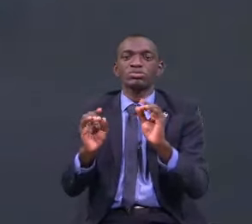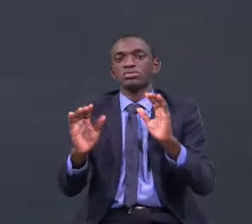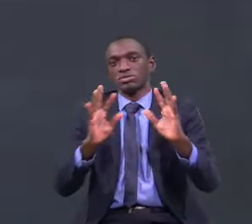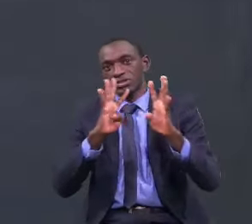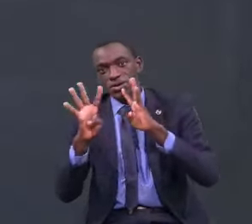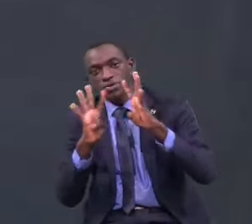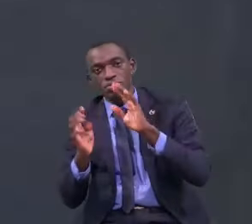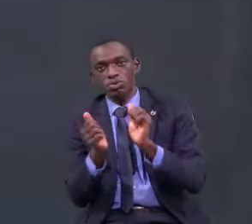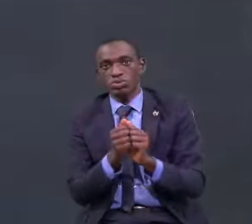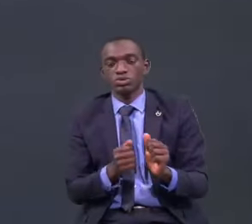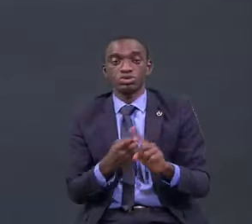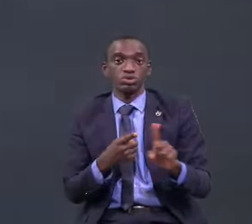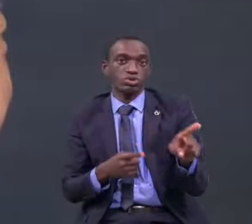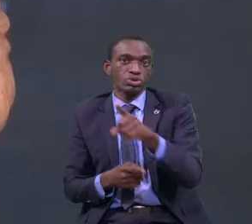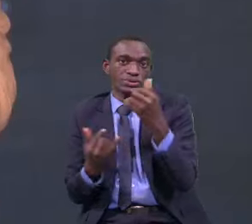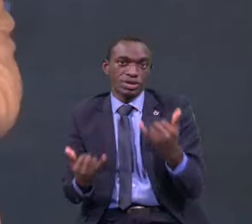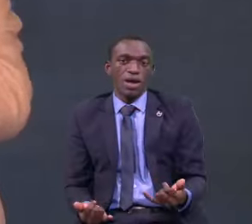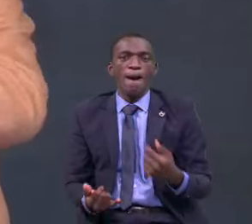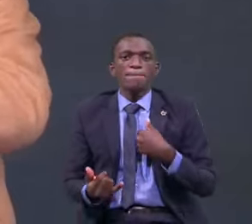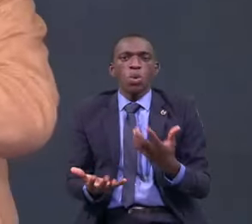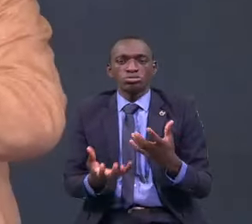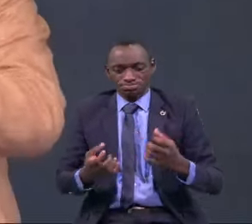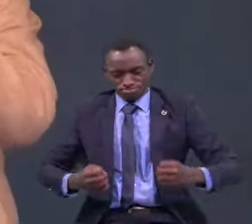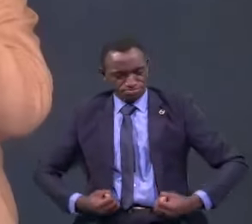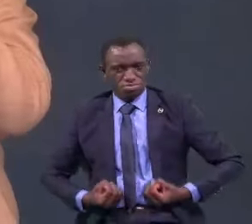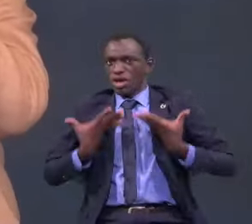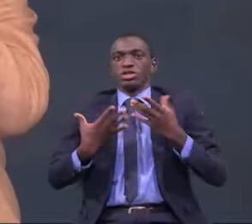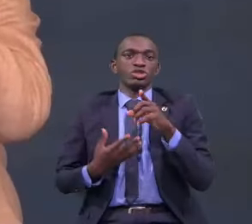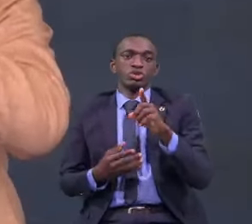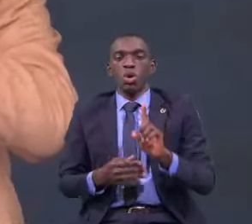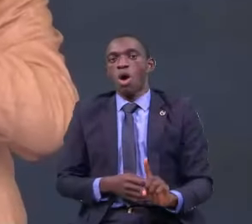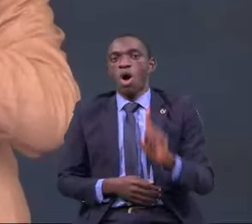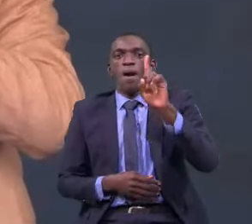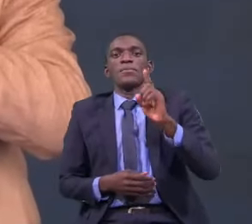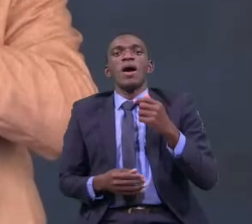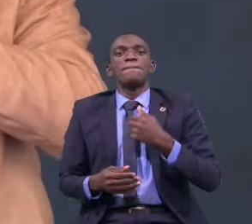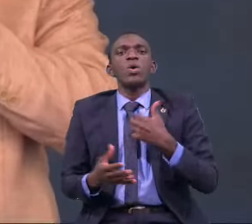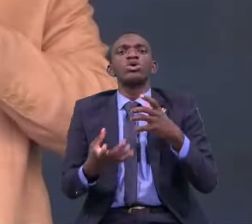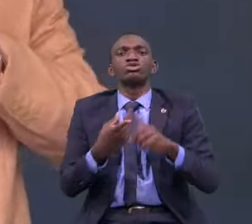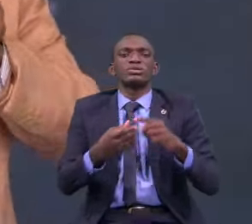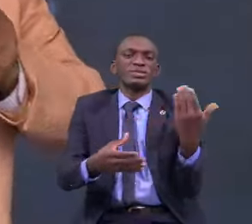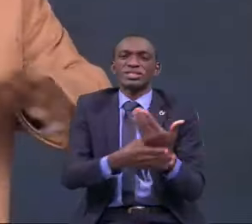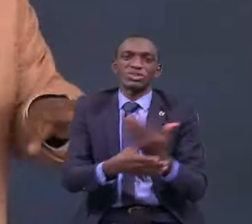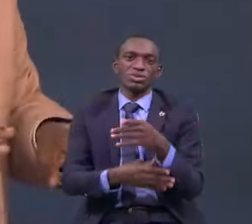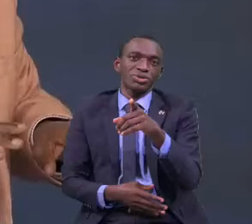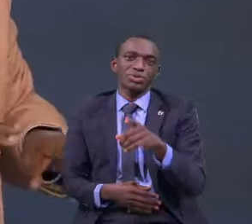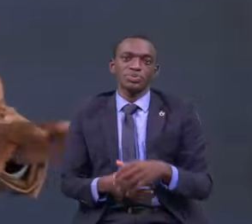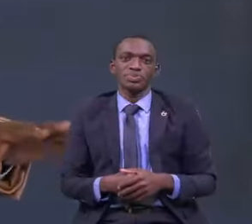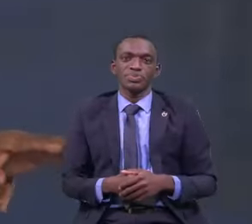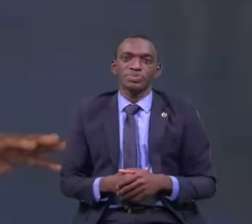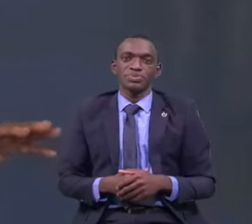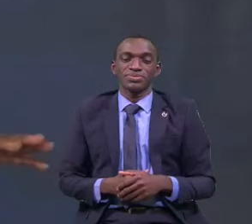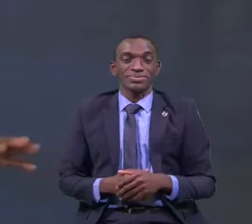And I want to stir you up. I want to disturb you. That you'll